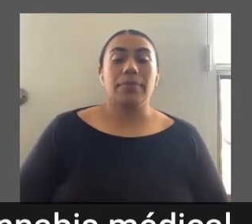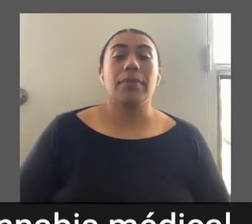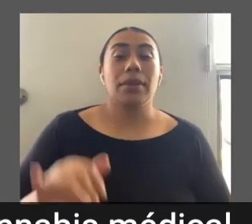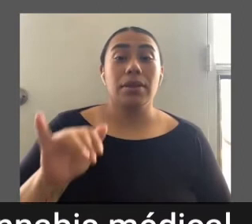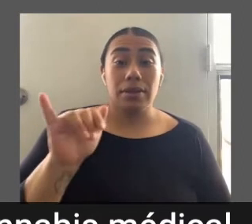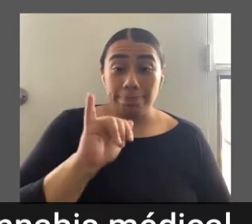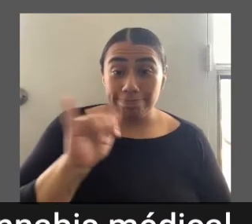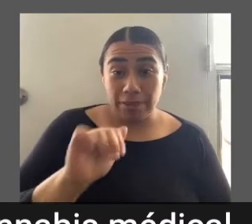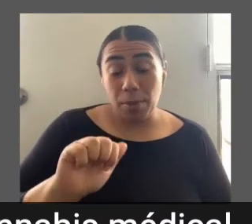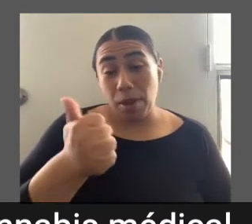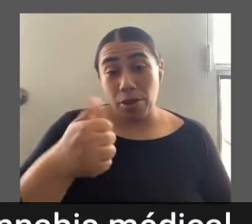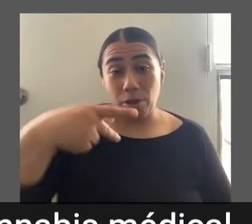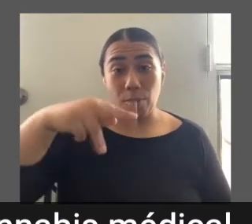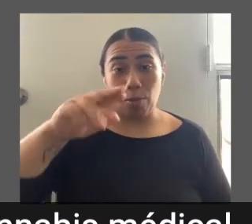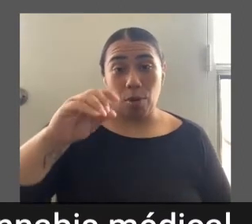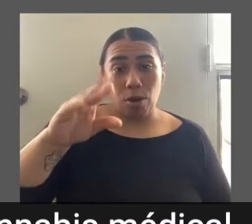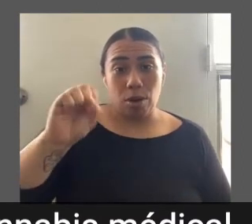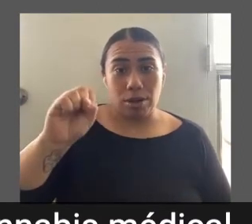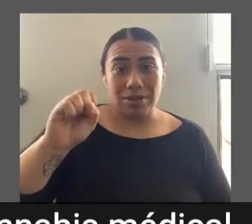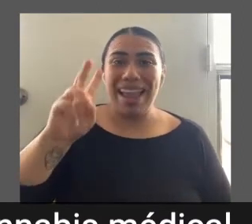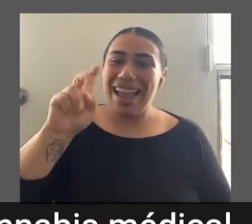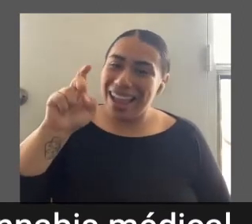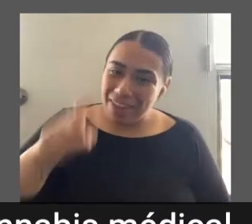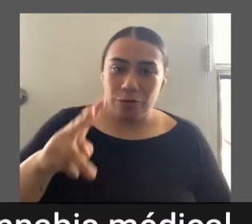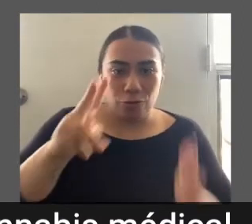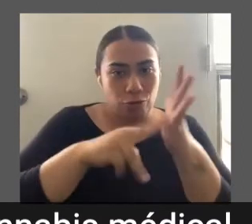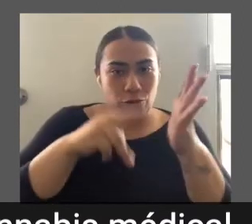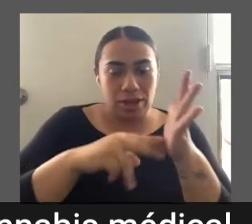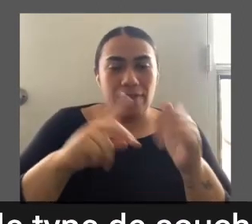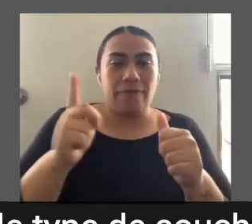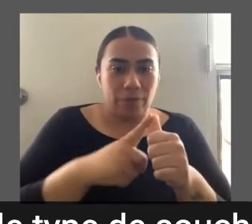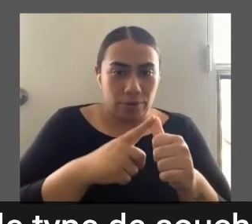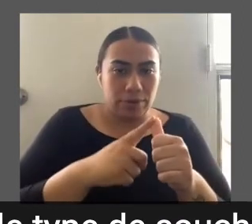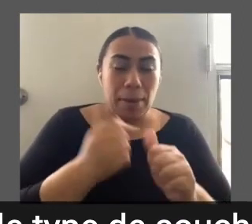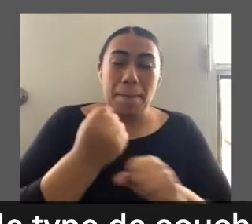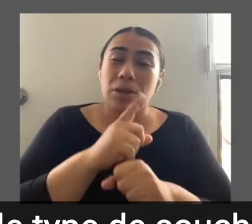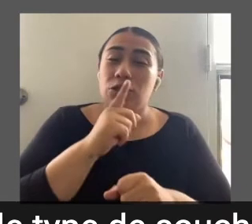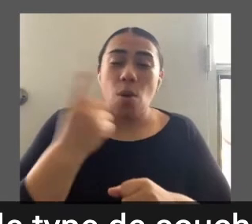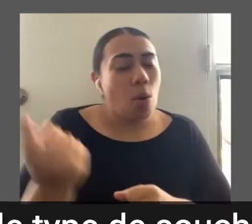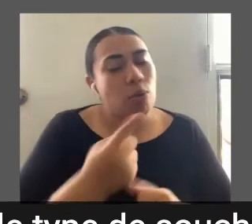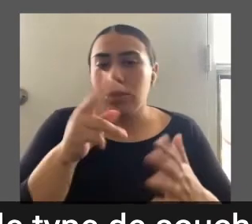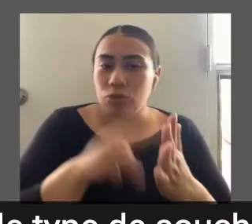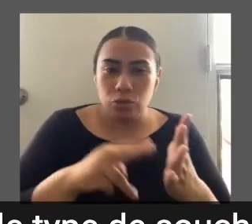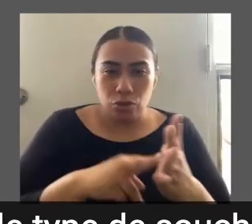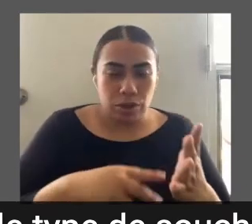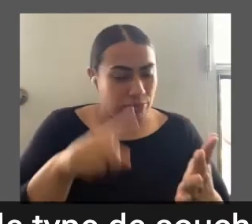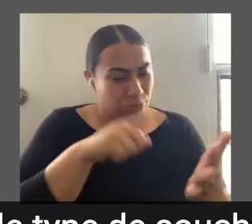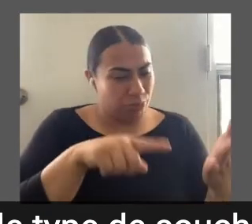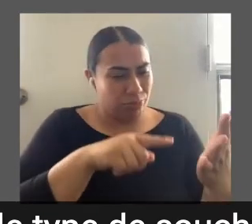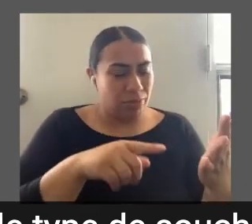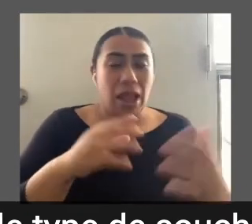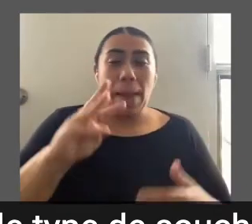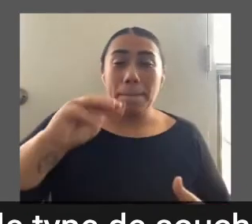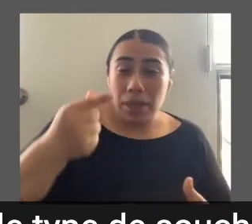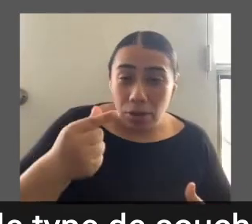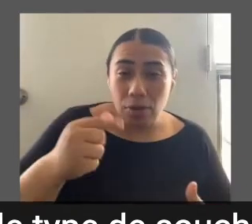Similar to all other medical cannabis products, each cartridge is labeled by the licensed producer and contains information such as